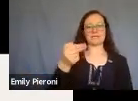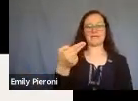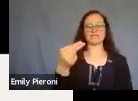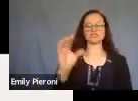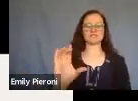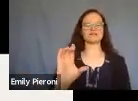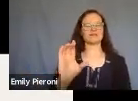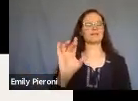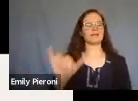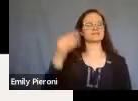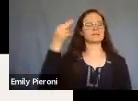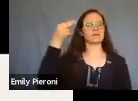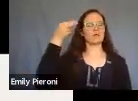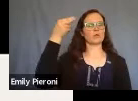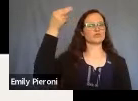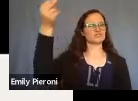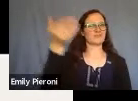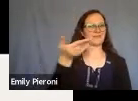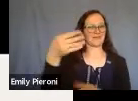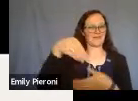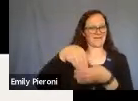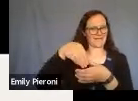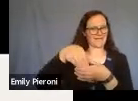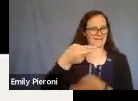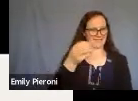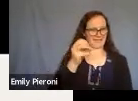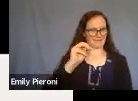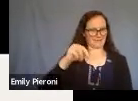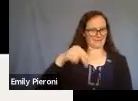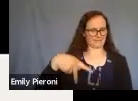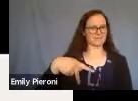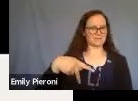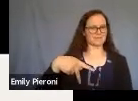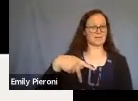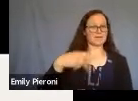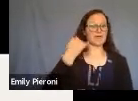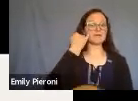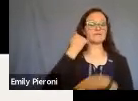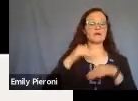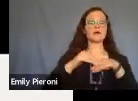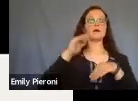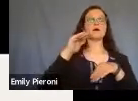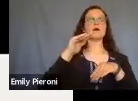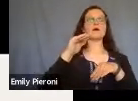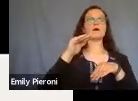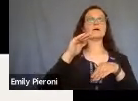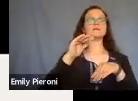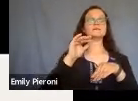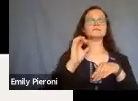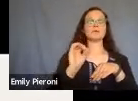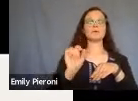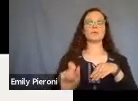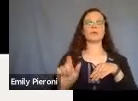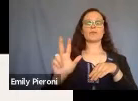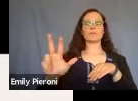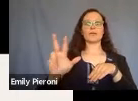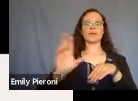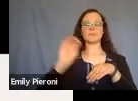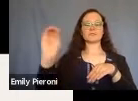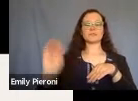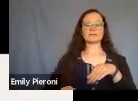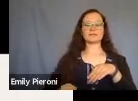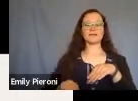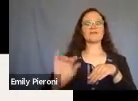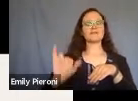narcotic, you know, when it goes above 0.3%, it goes into the